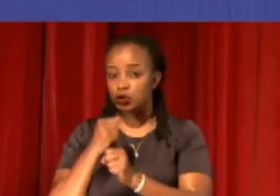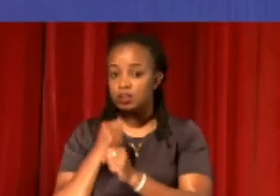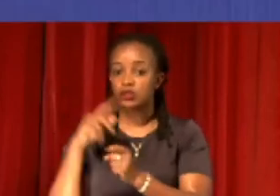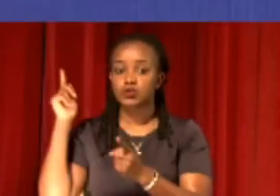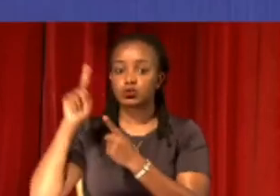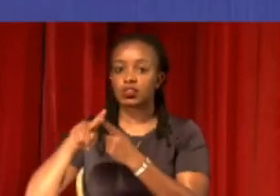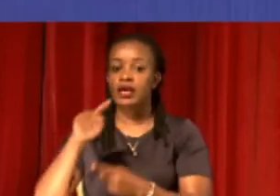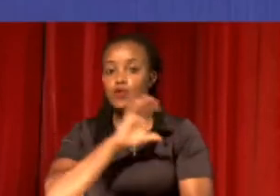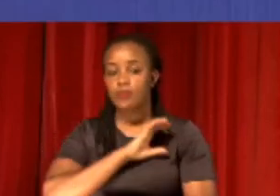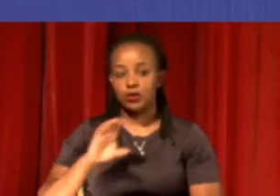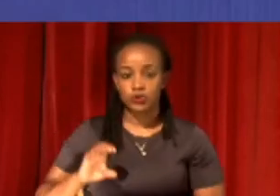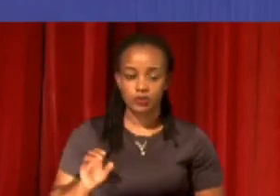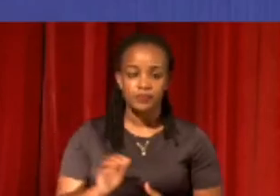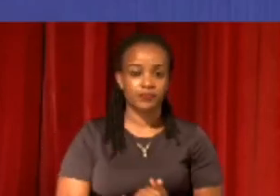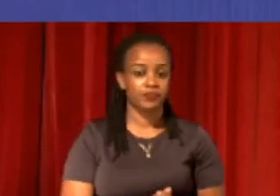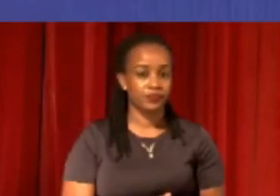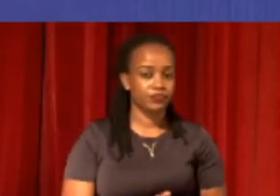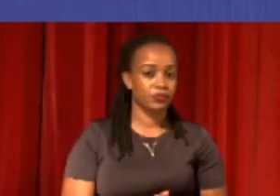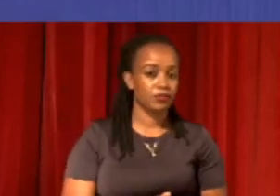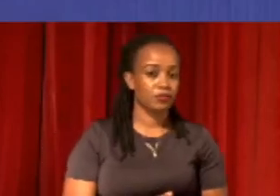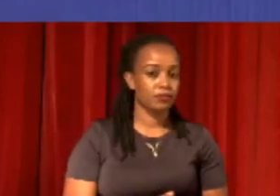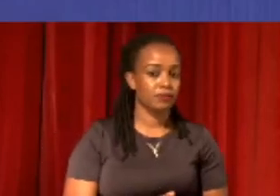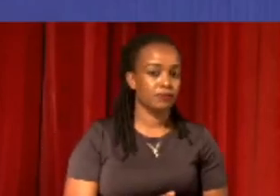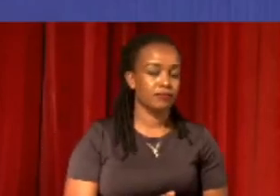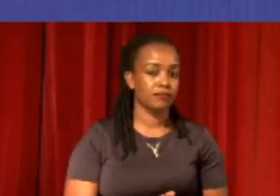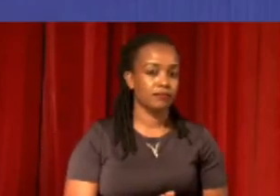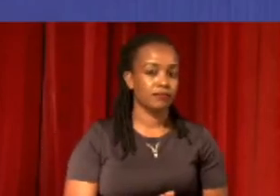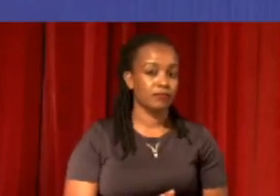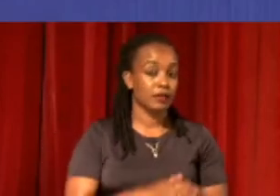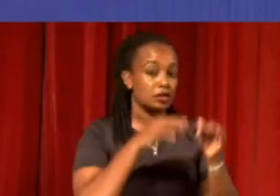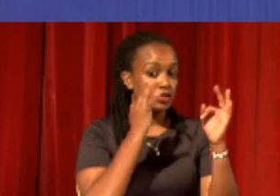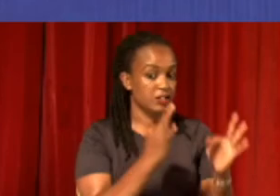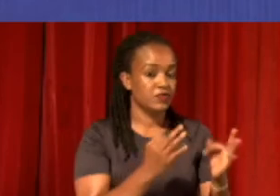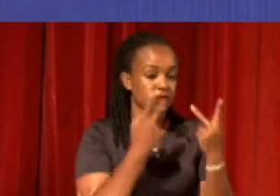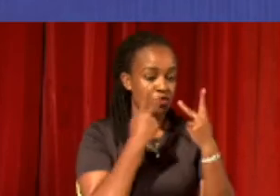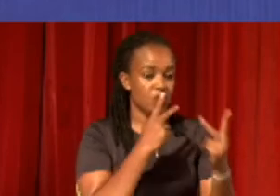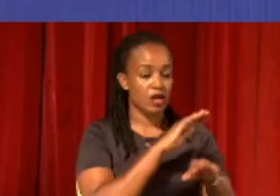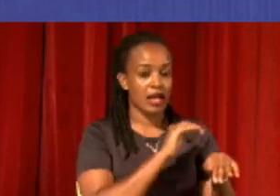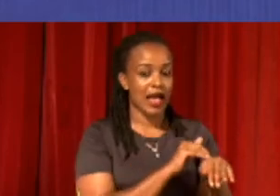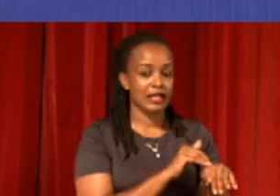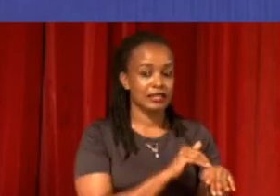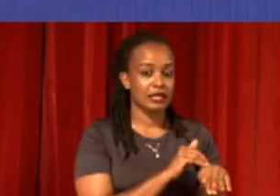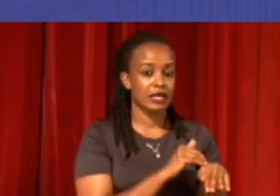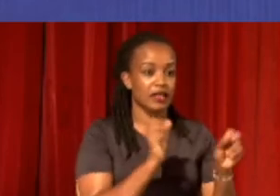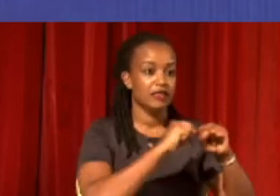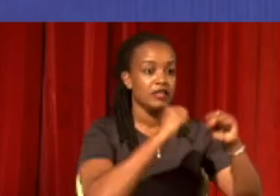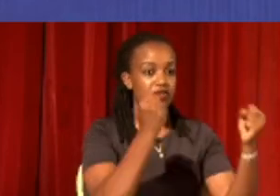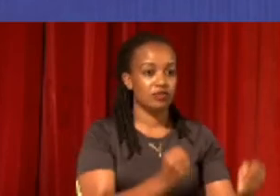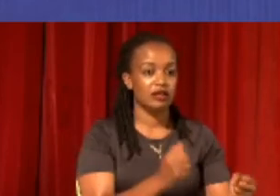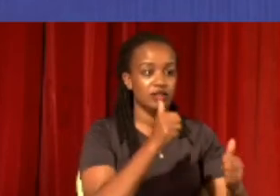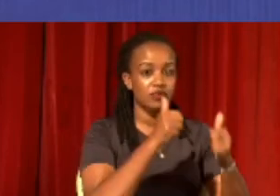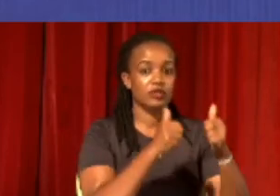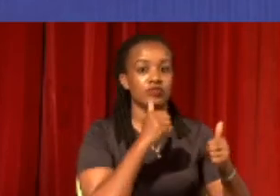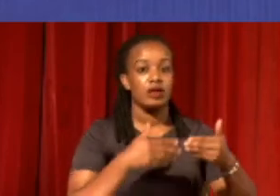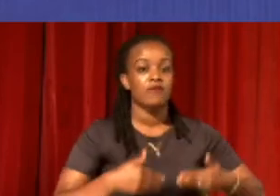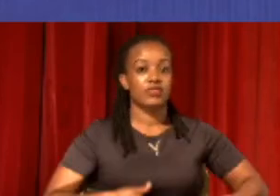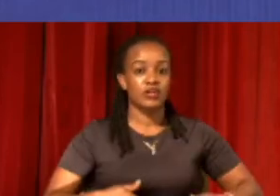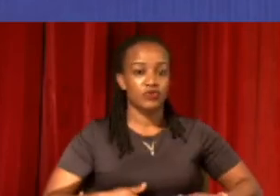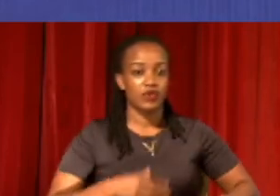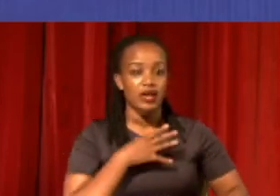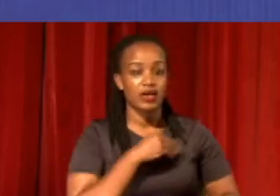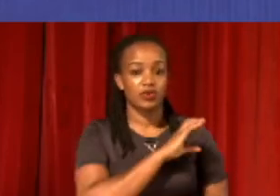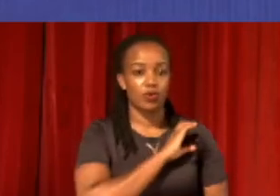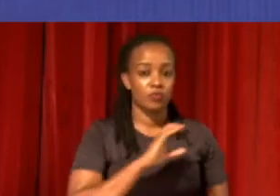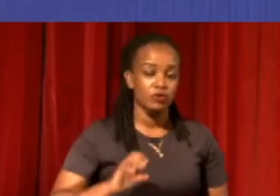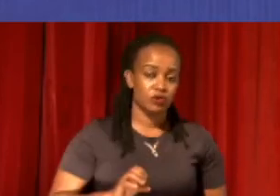already taking place. Okay. A lot of that is already taking place. If you look at the structures we have for the youth at the commission, we've